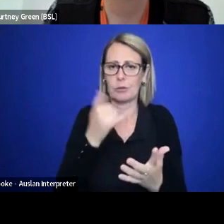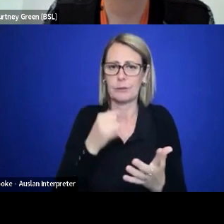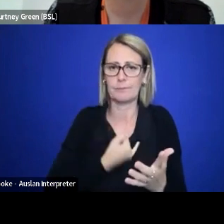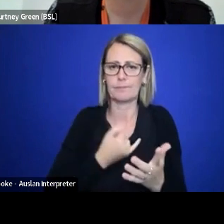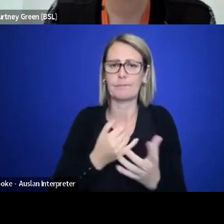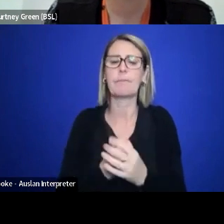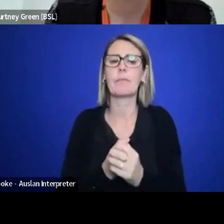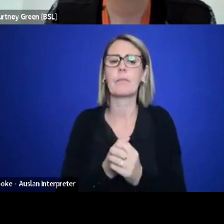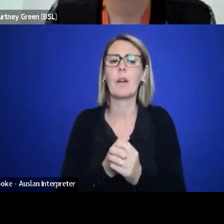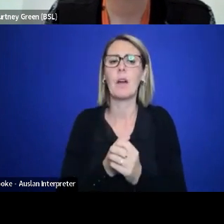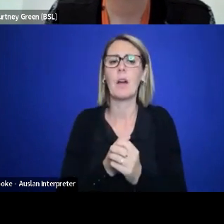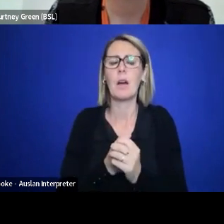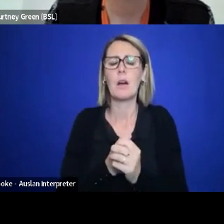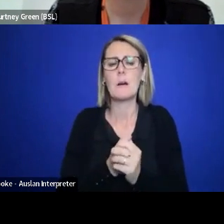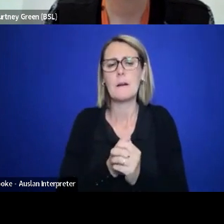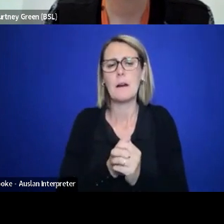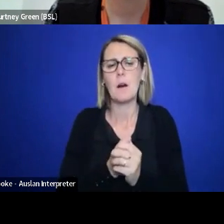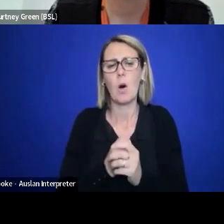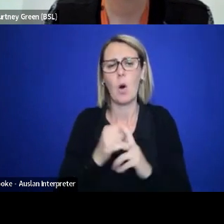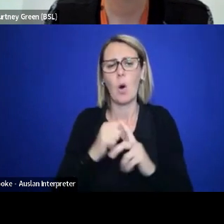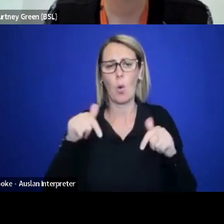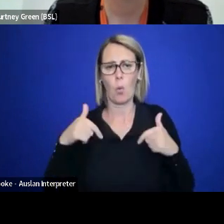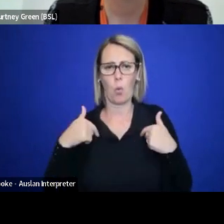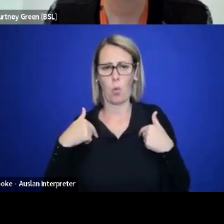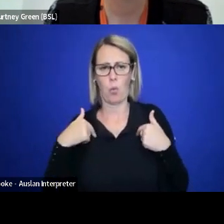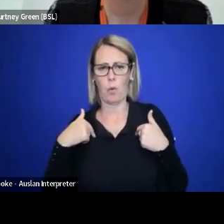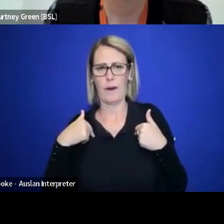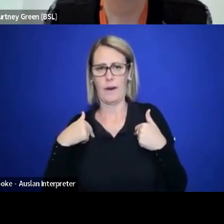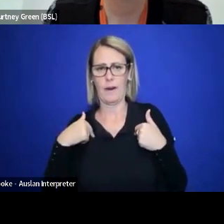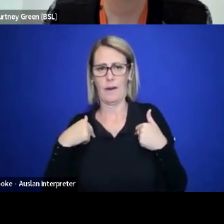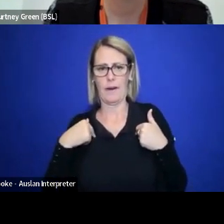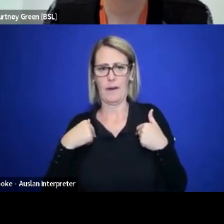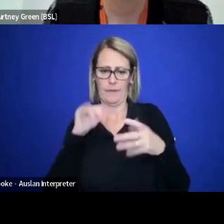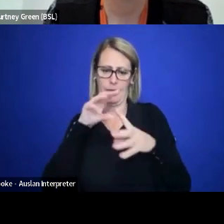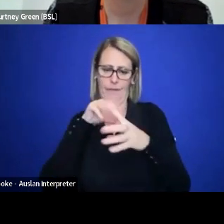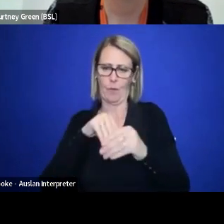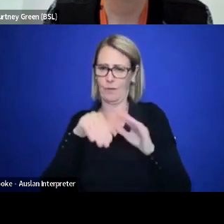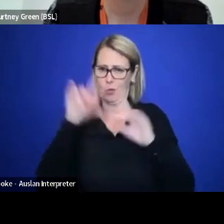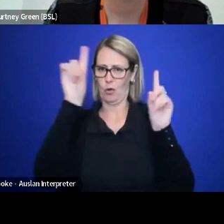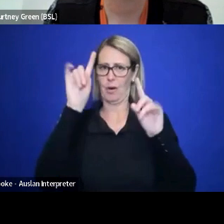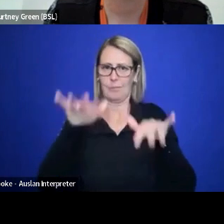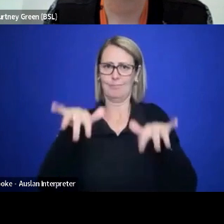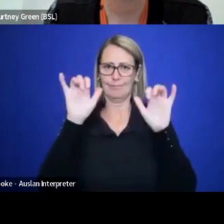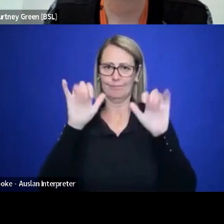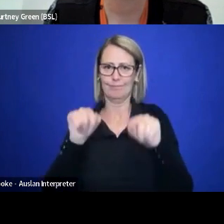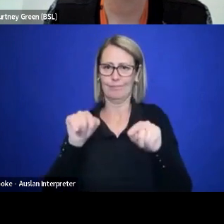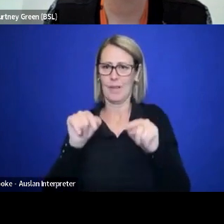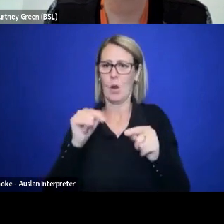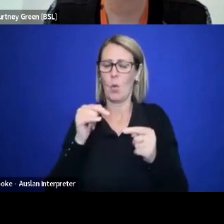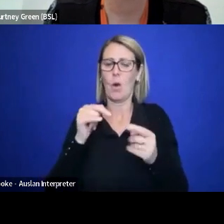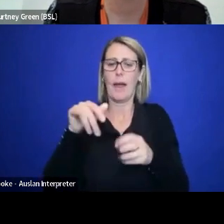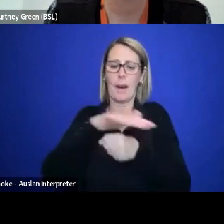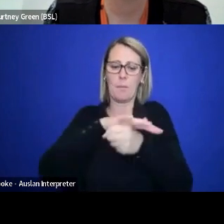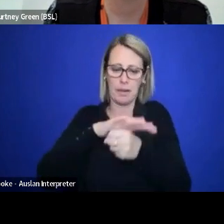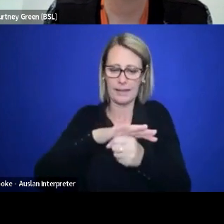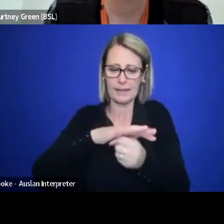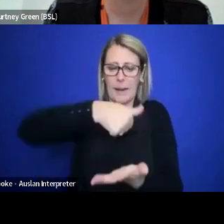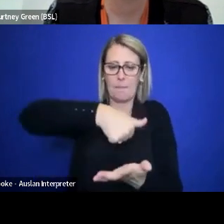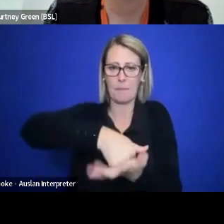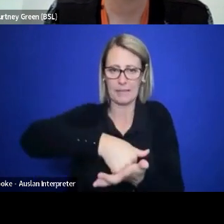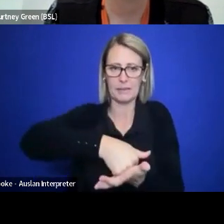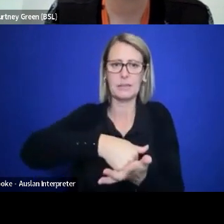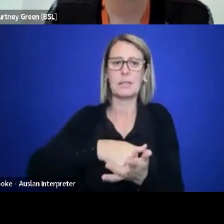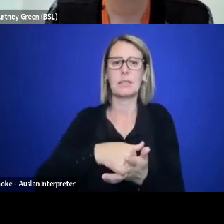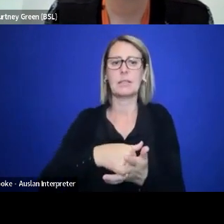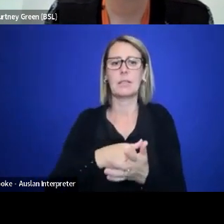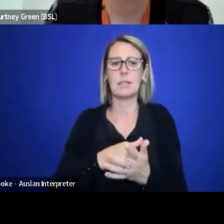minute. But we are, for those here at the webinar today, we are a place-based, proudly